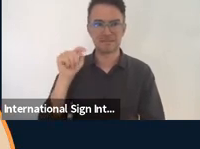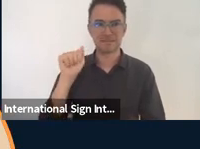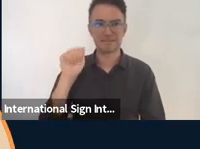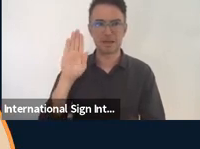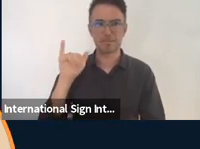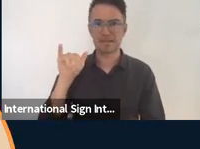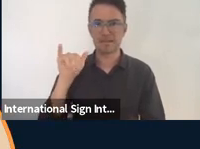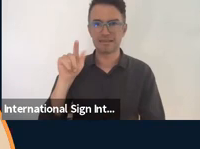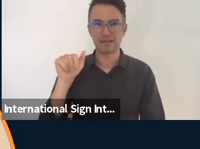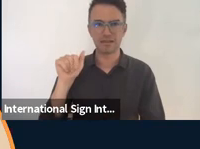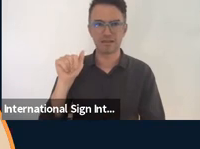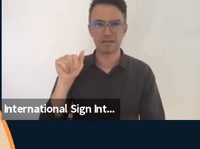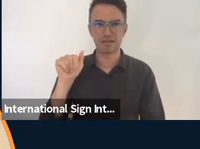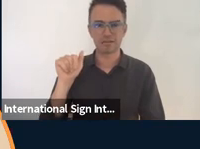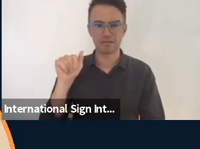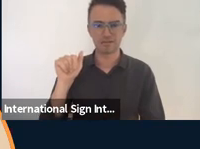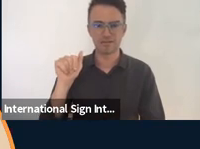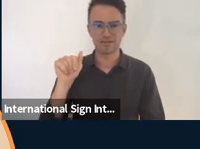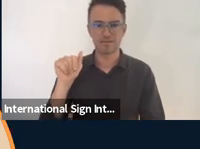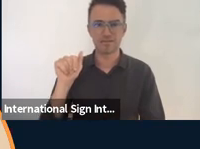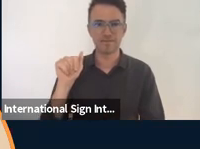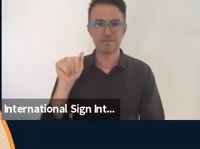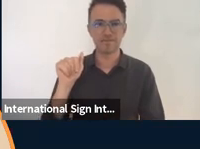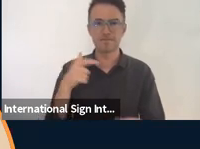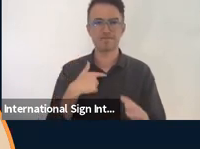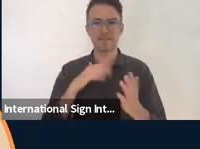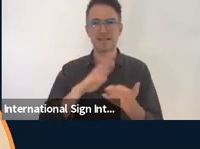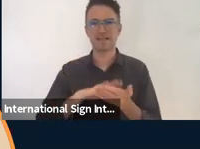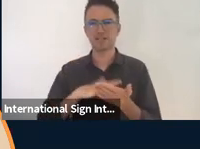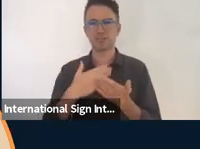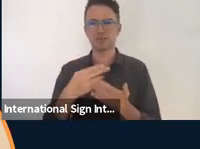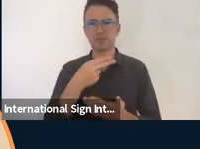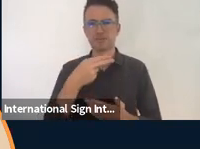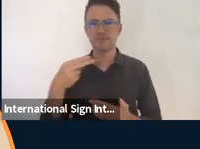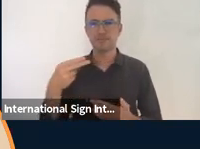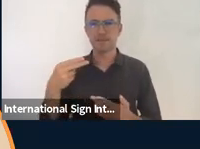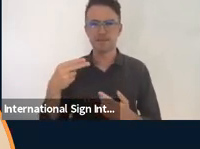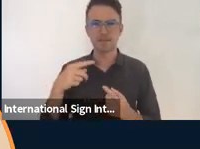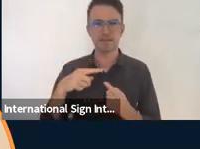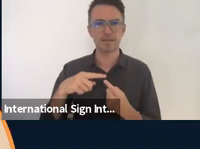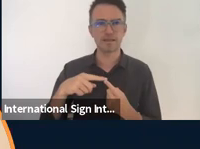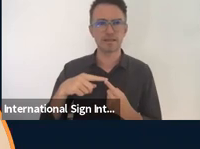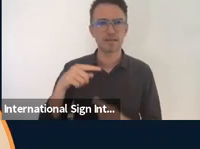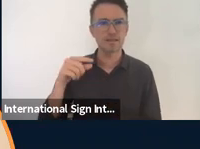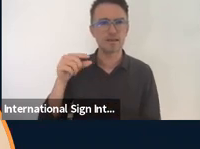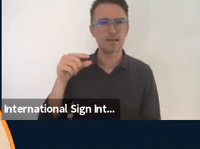Next, we have two very impressive agents of change from Bolivia.